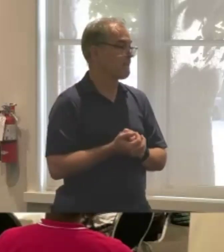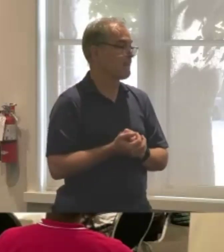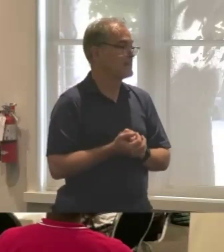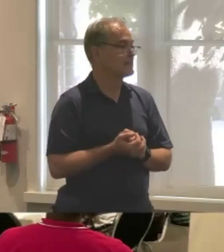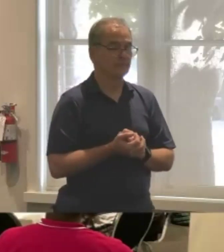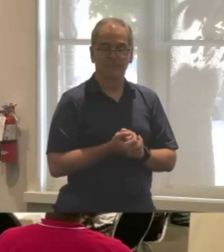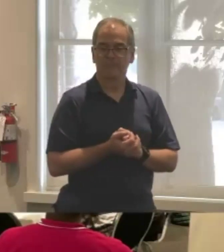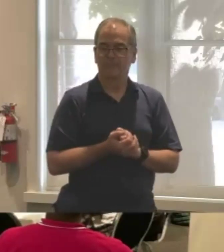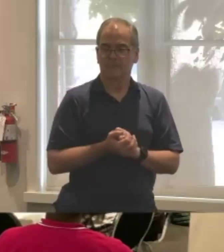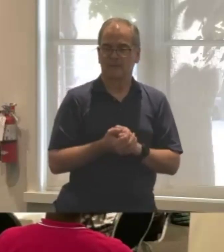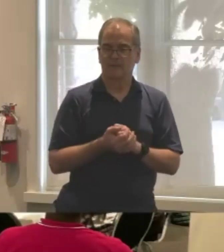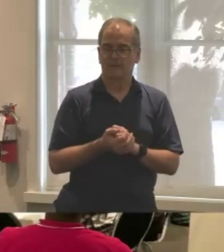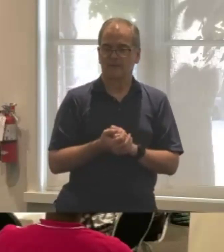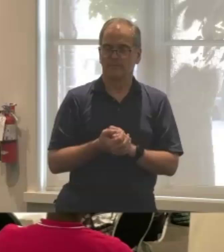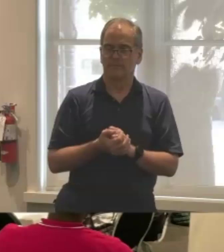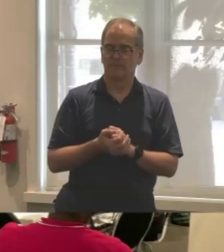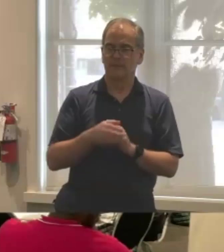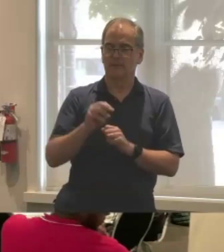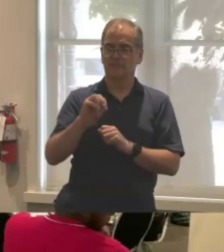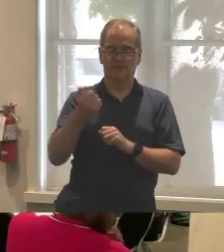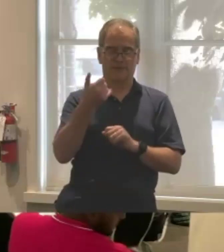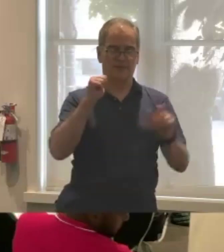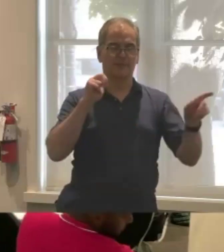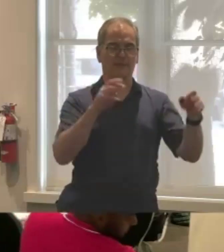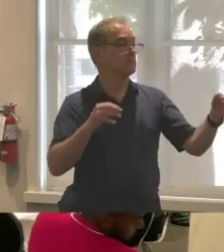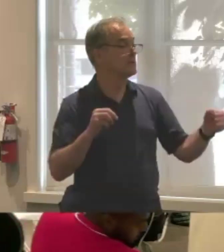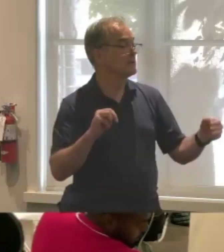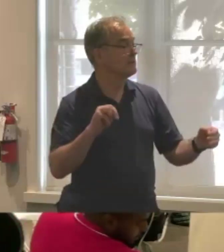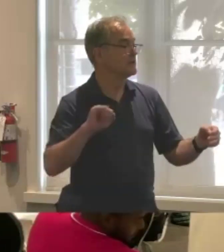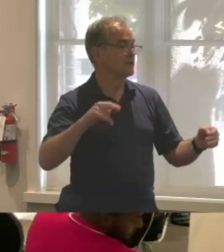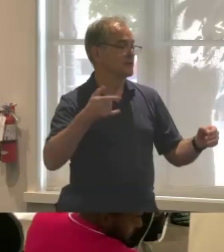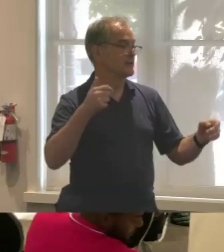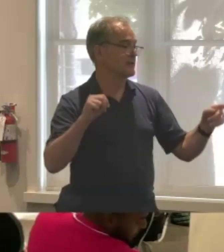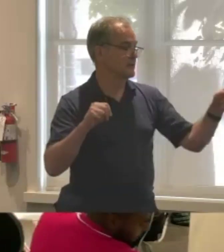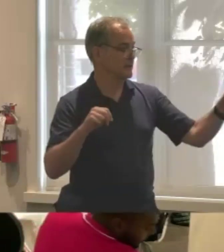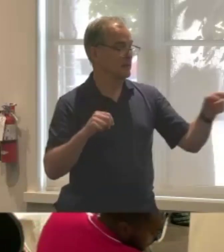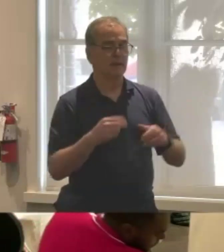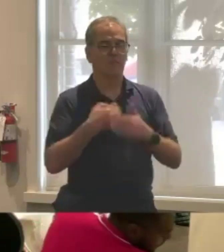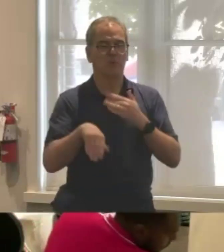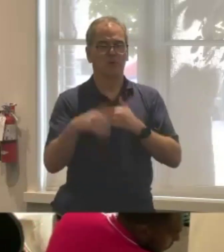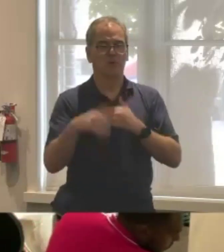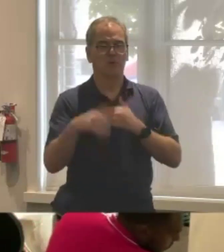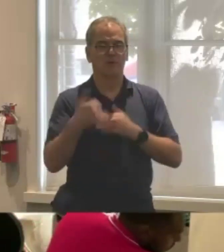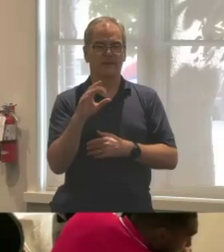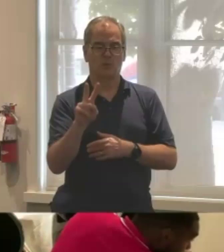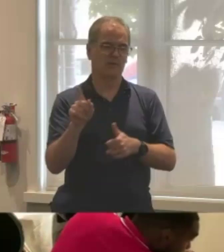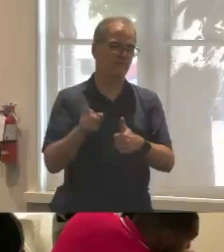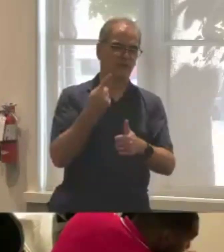outreach coordinator, youth assisting youth. Miadian, born in 1992, first generation Canadian,